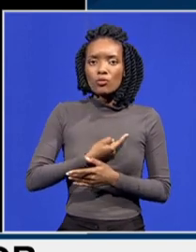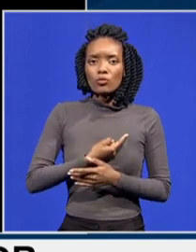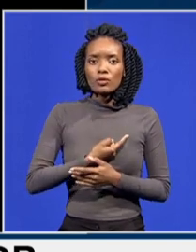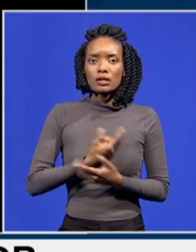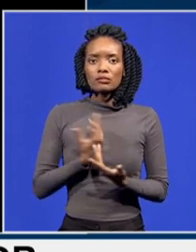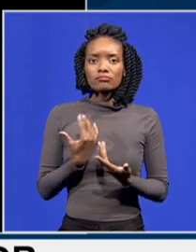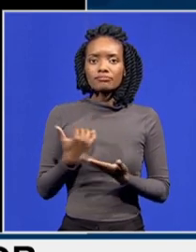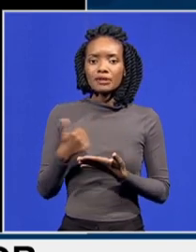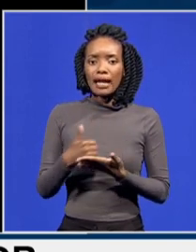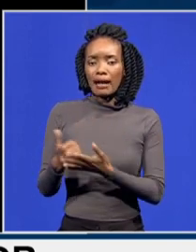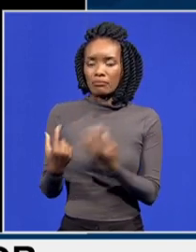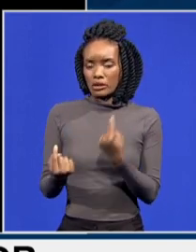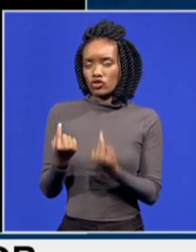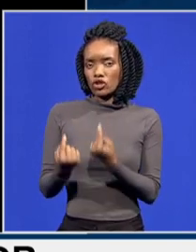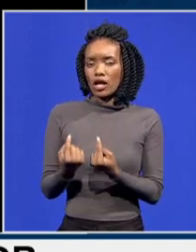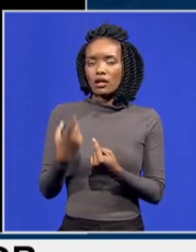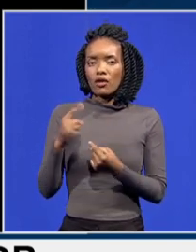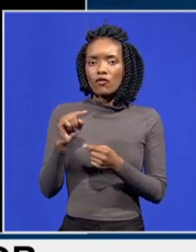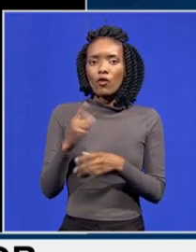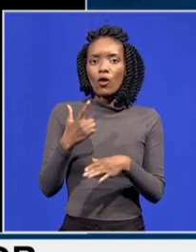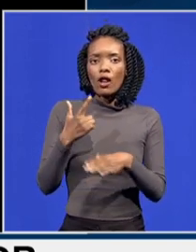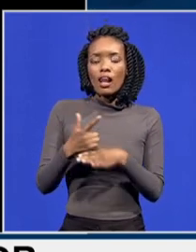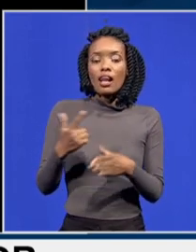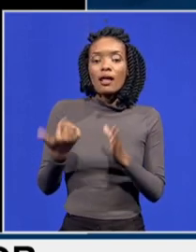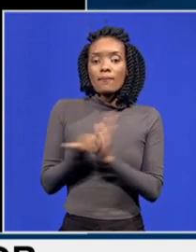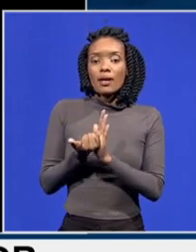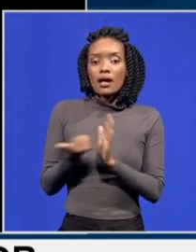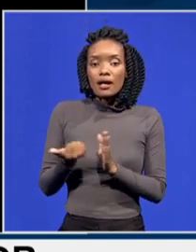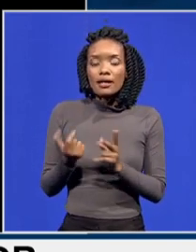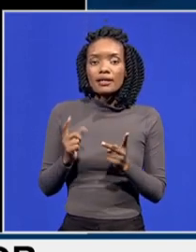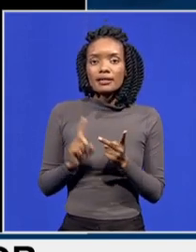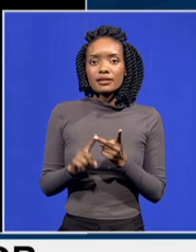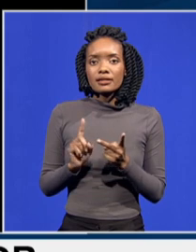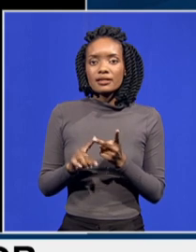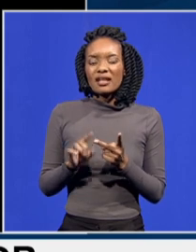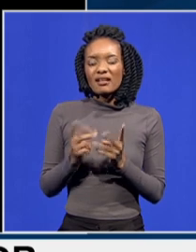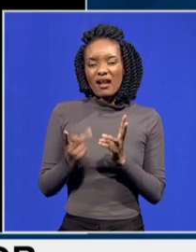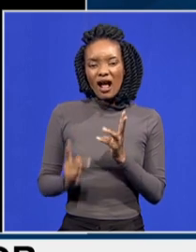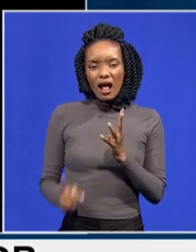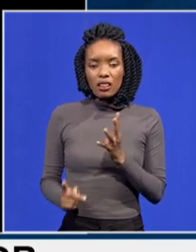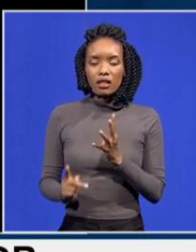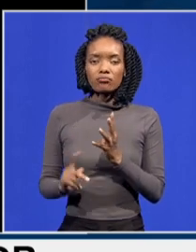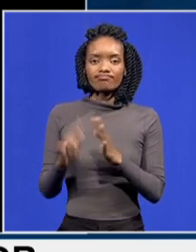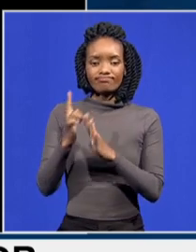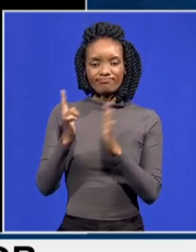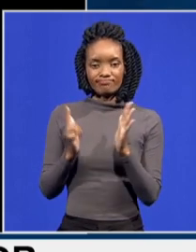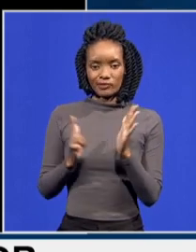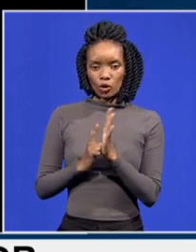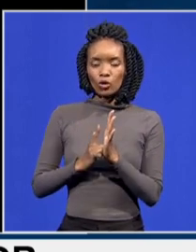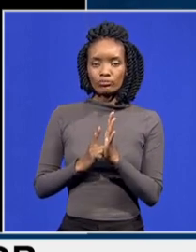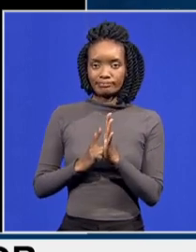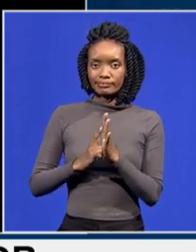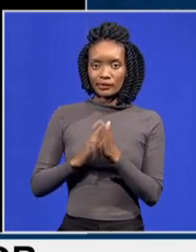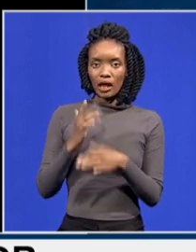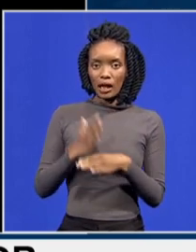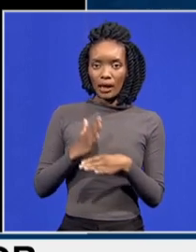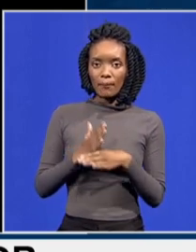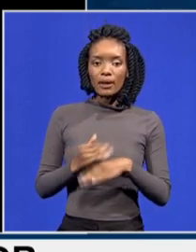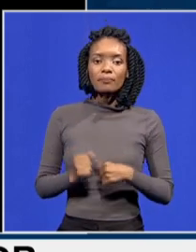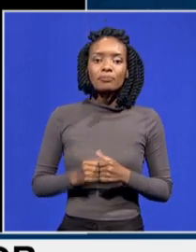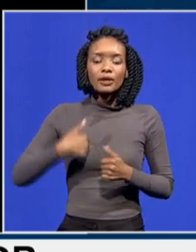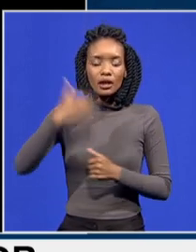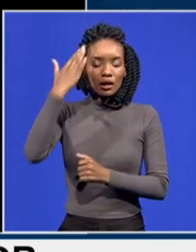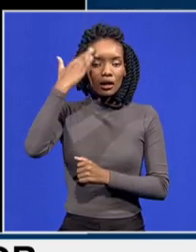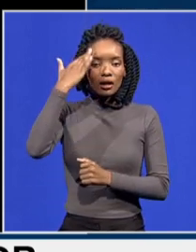of the Labor Relations Act and various pieces of legislation. I know on a lighter moment,